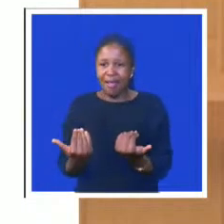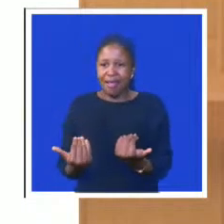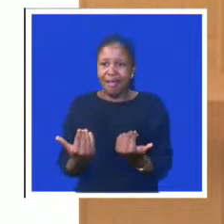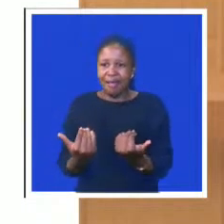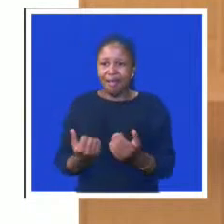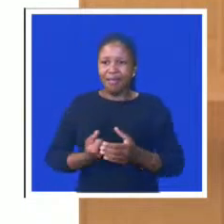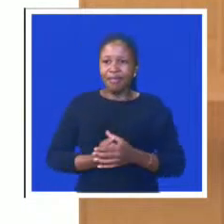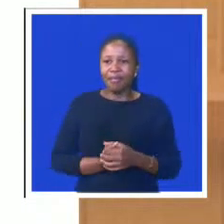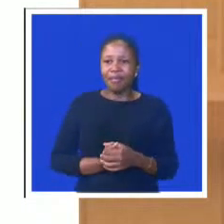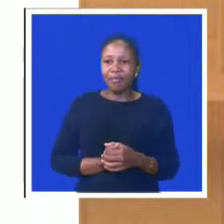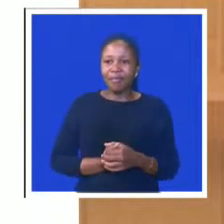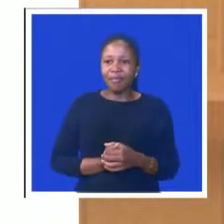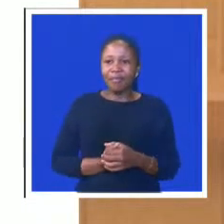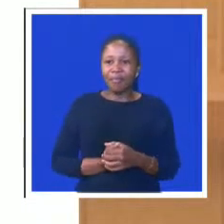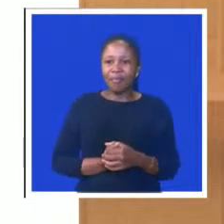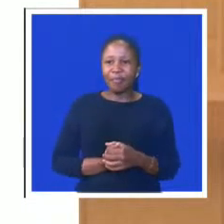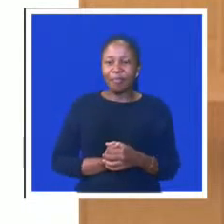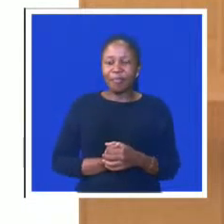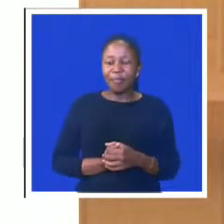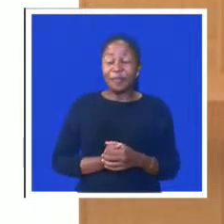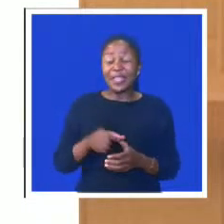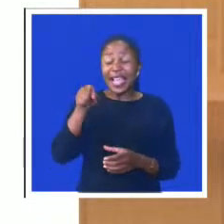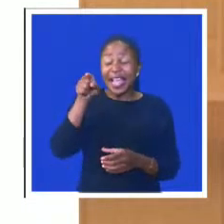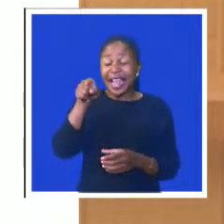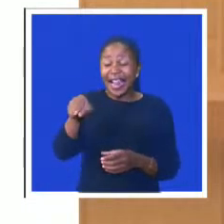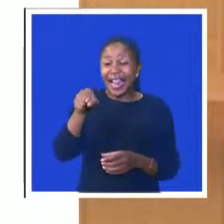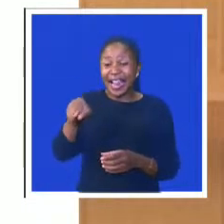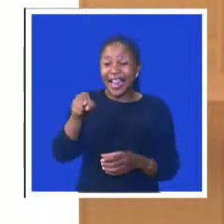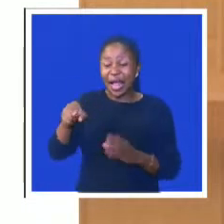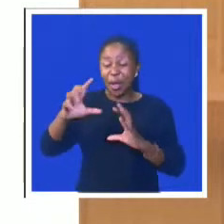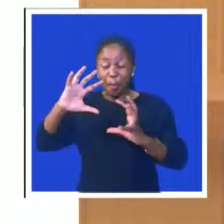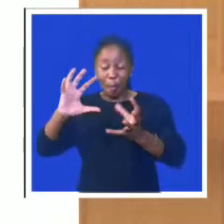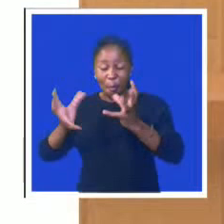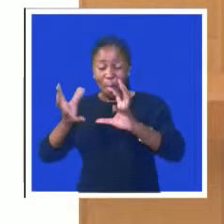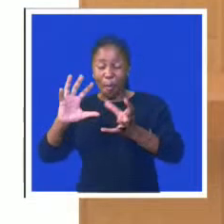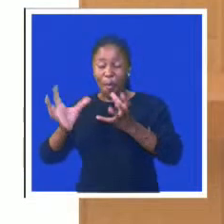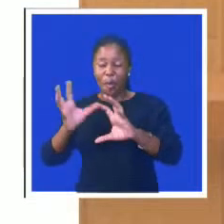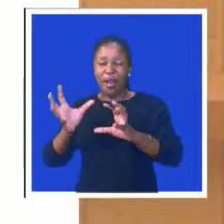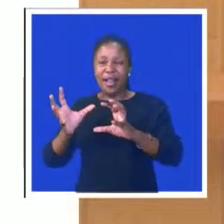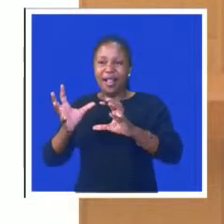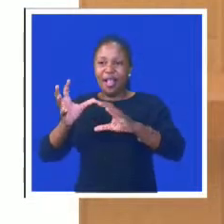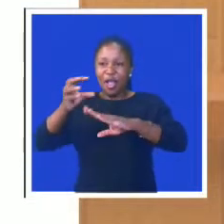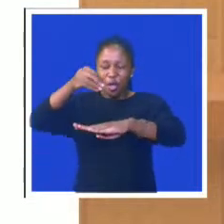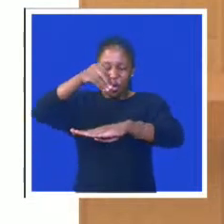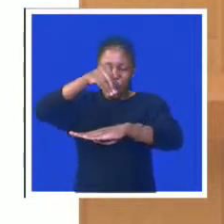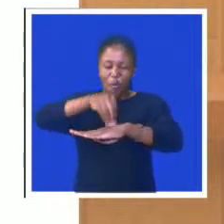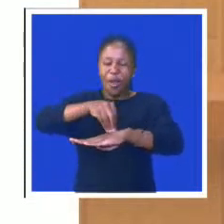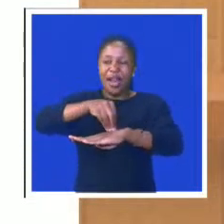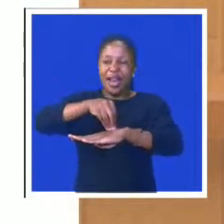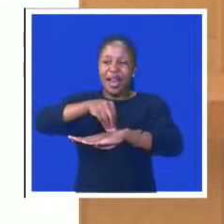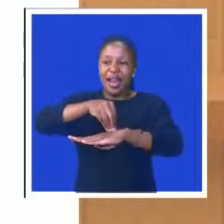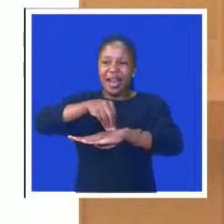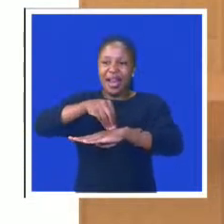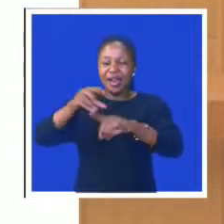That is good, dear learner. The ball is on the